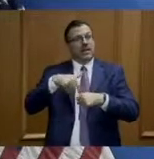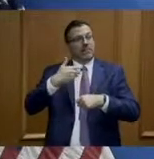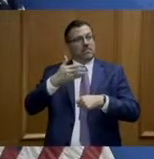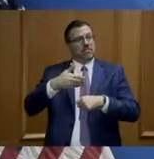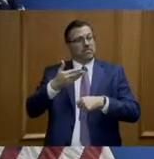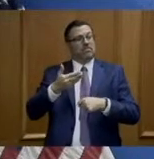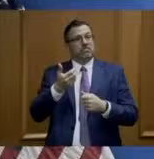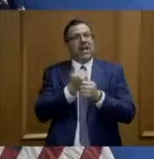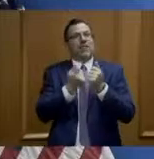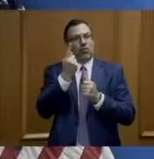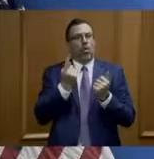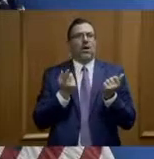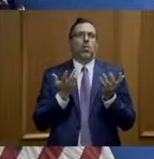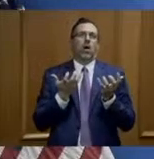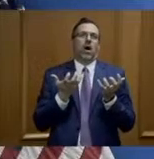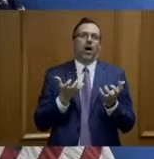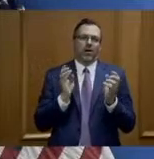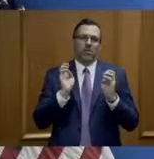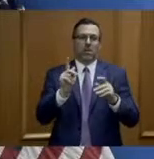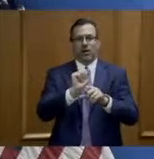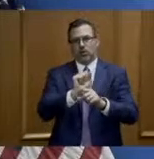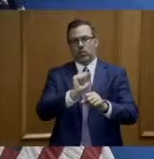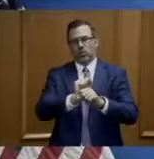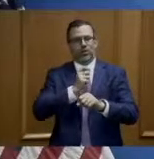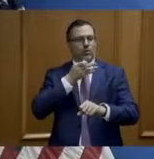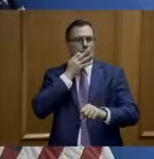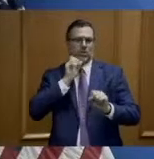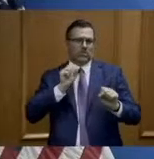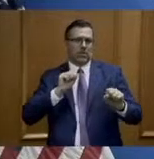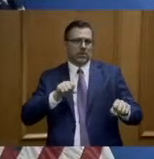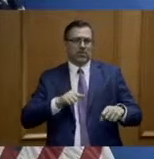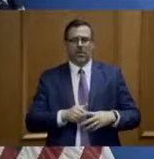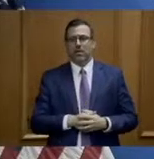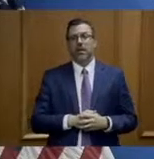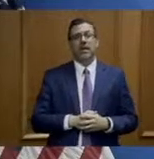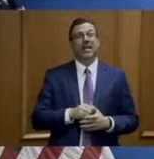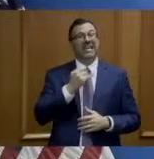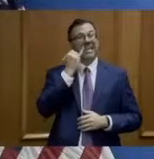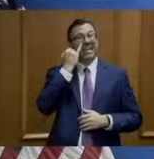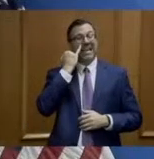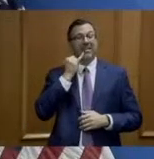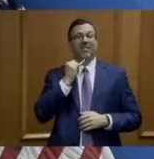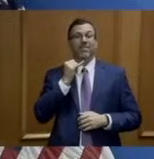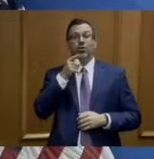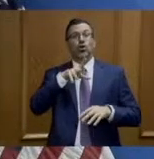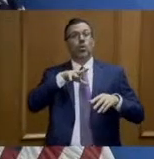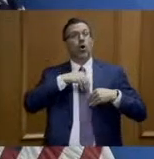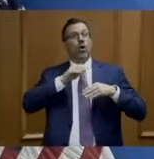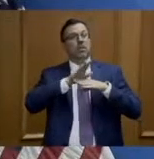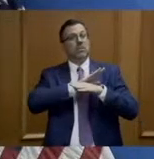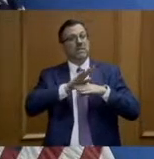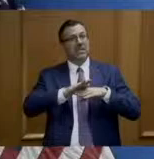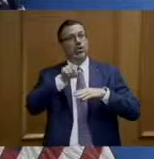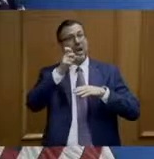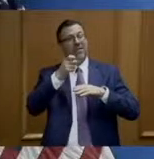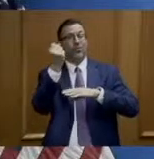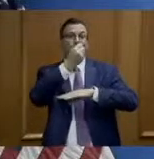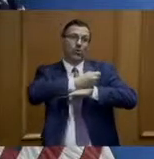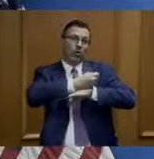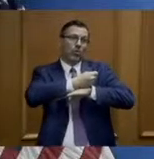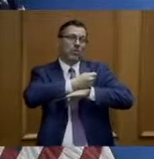hoping to go back to work as soon as possible. And any business owner that has had their business closed as a result of